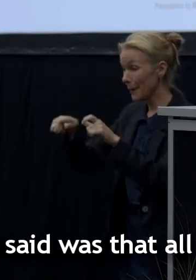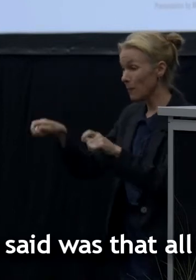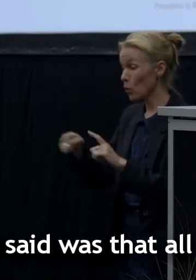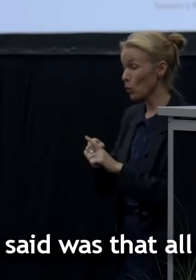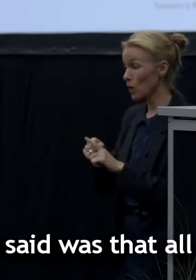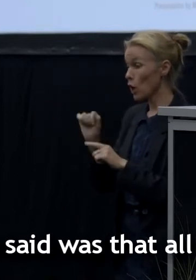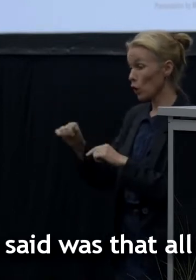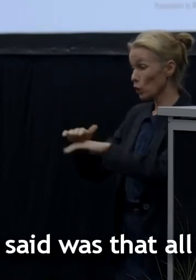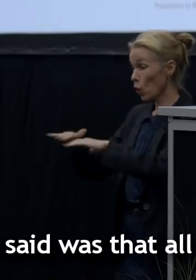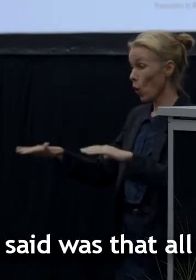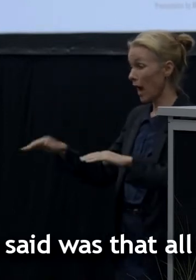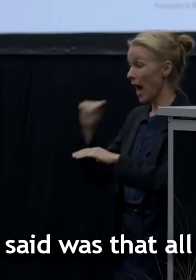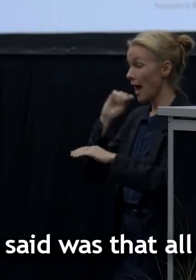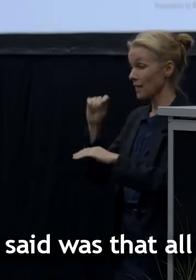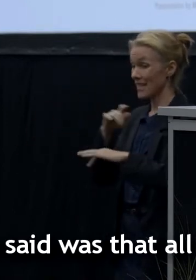lost out to sea,